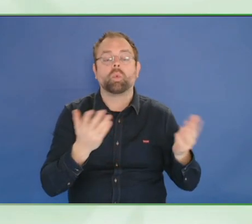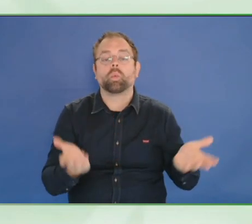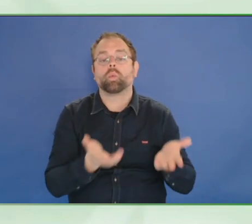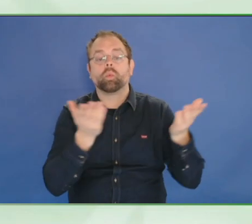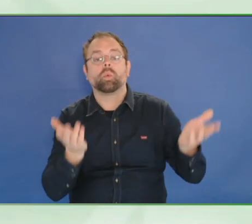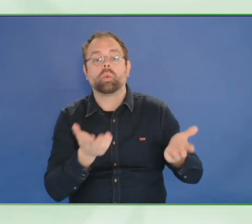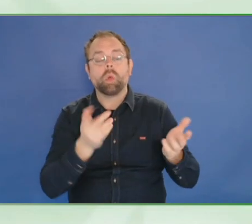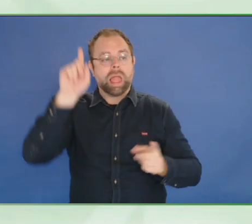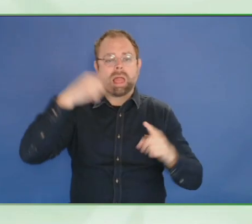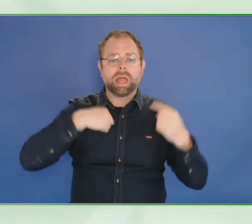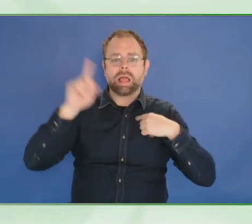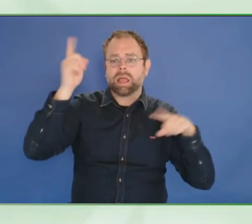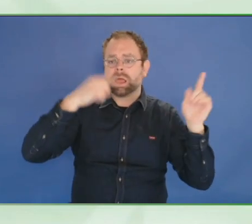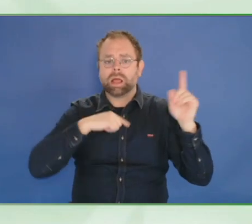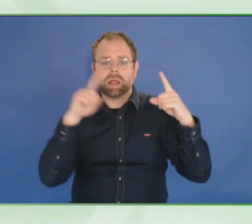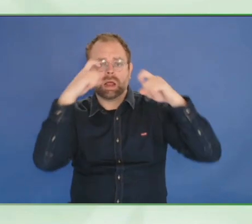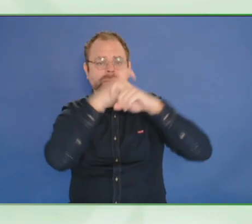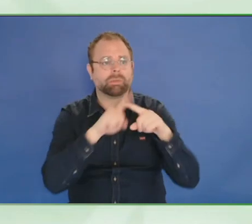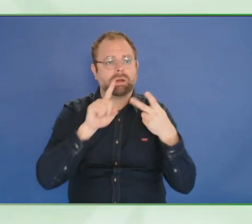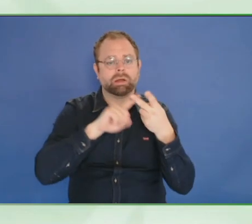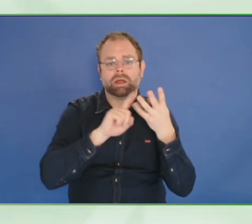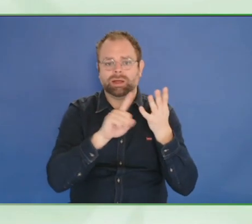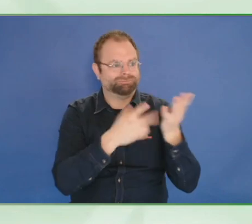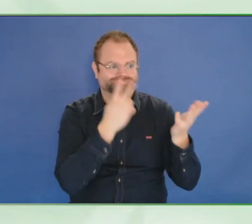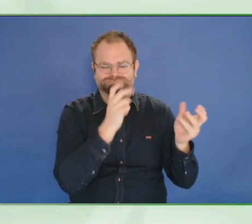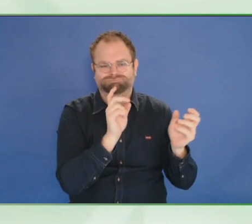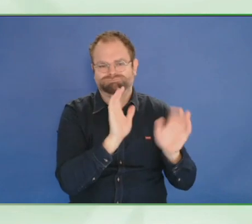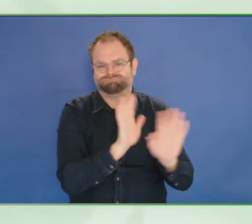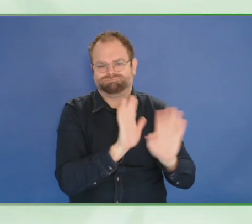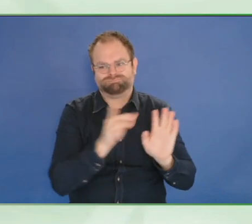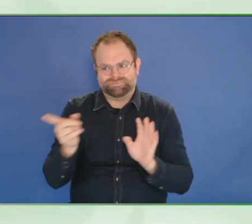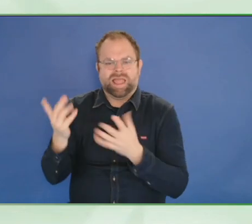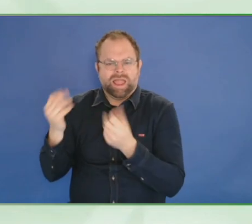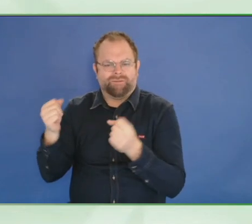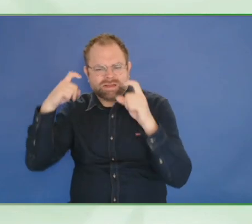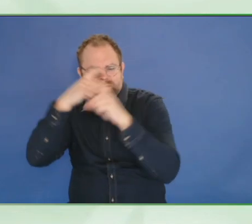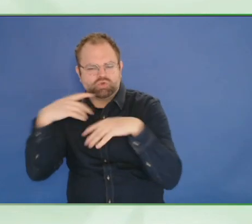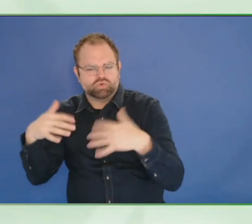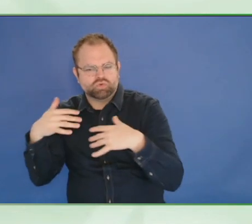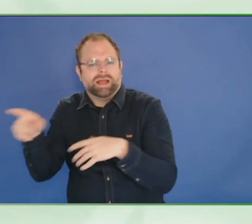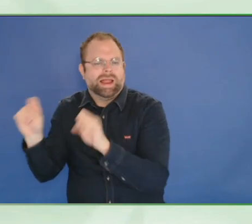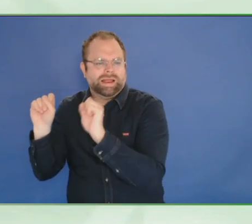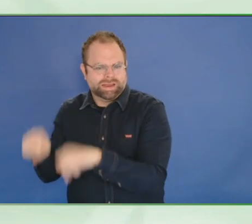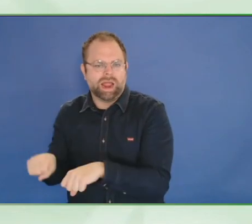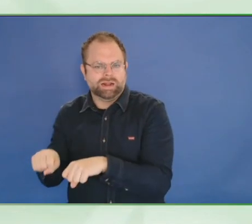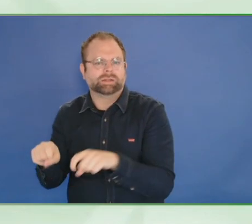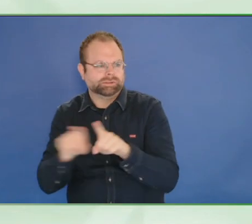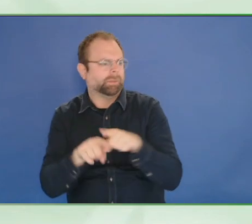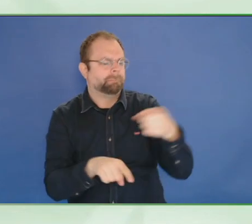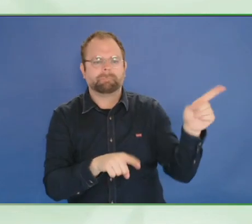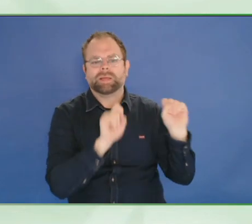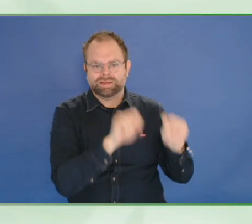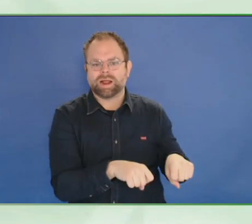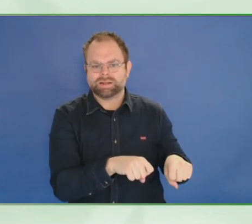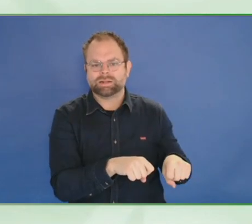for more discussion. We will certainly all be available and would welcome the opportunity